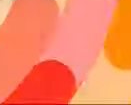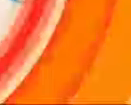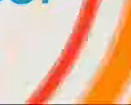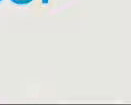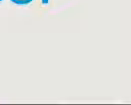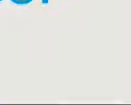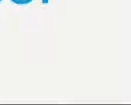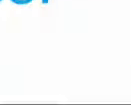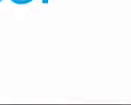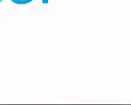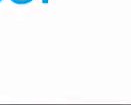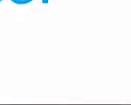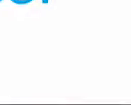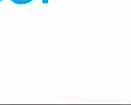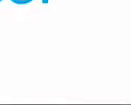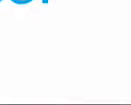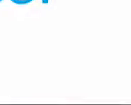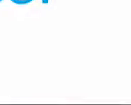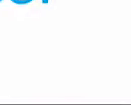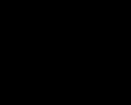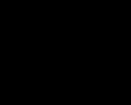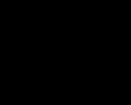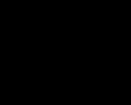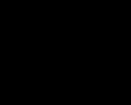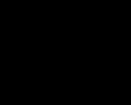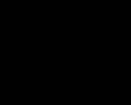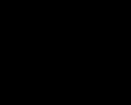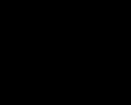Let's get our children back to school safely.